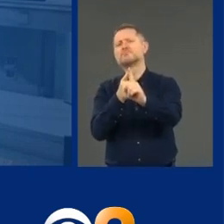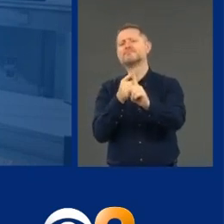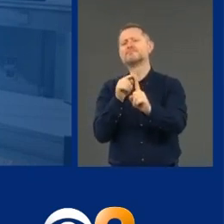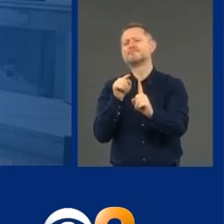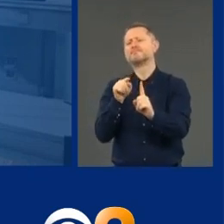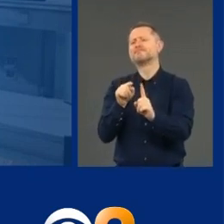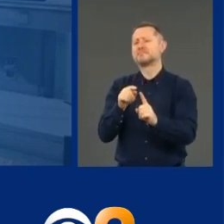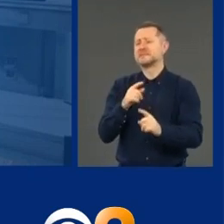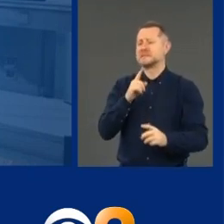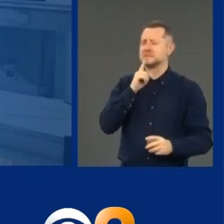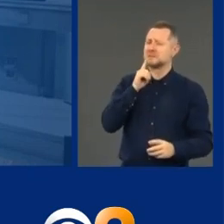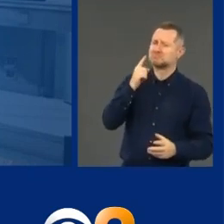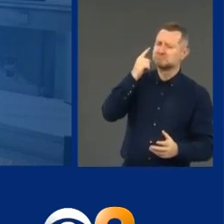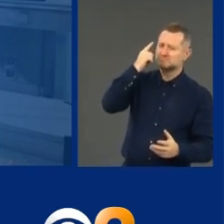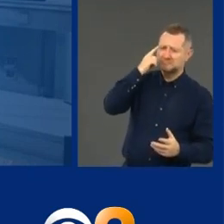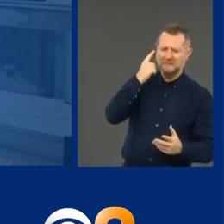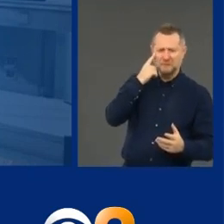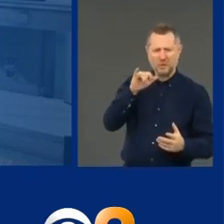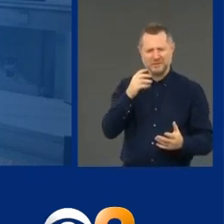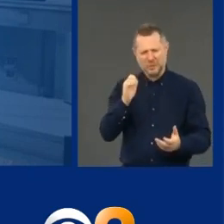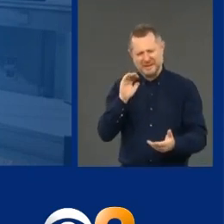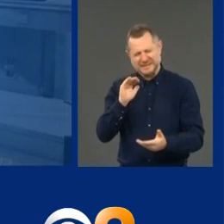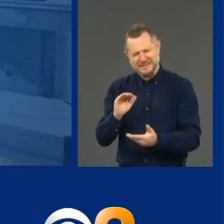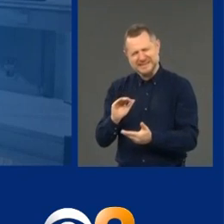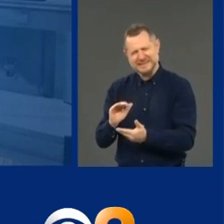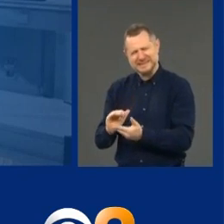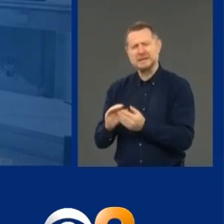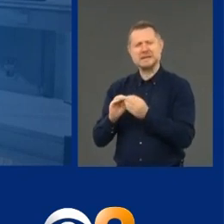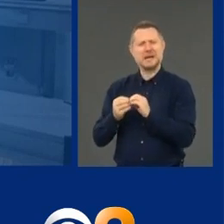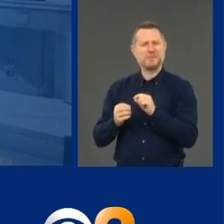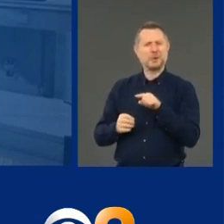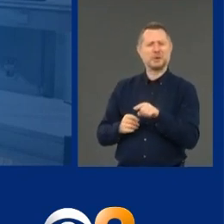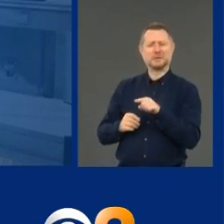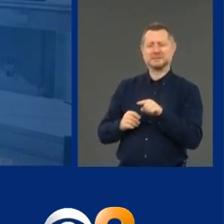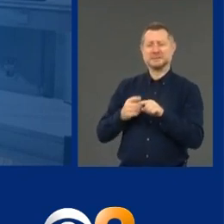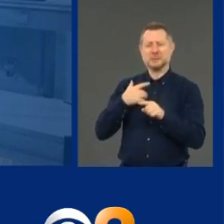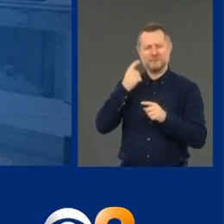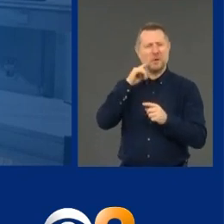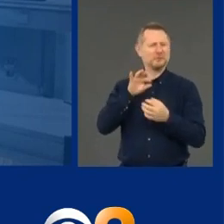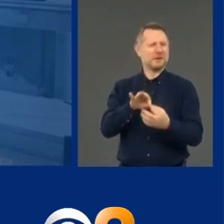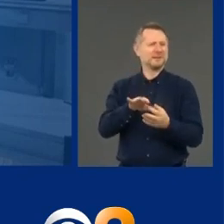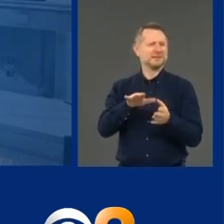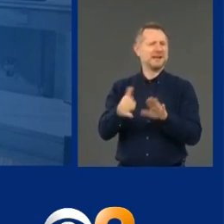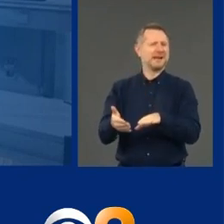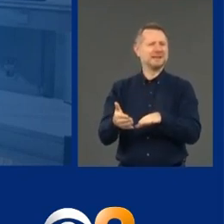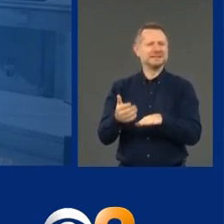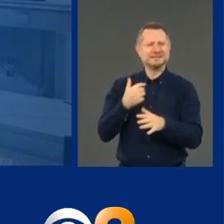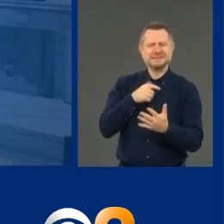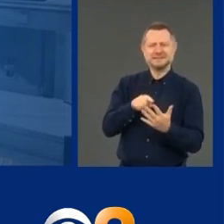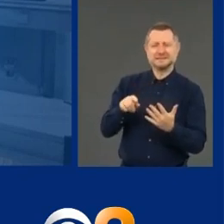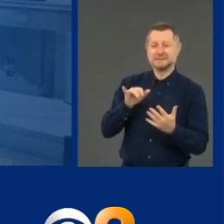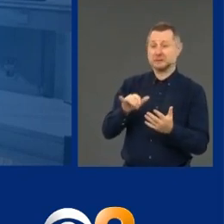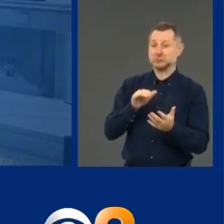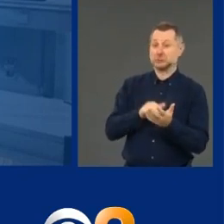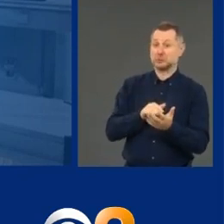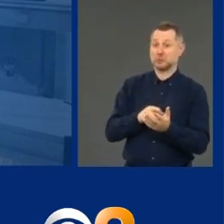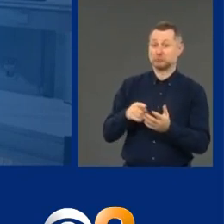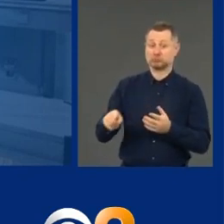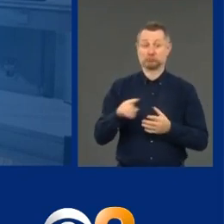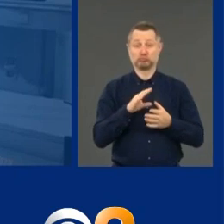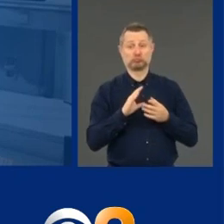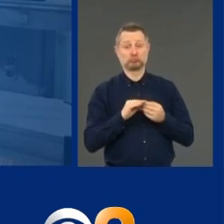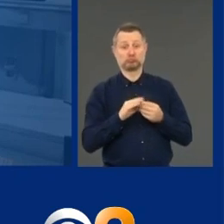for to get down as a bottom number on the deaths? And the doctor said, it wasn't our